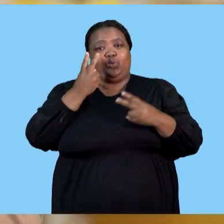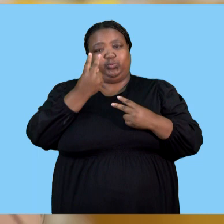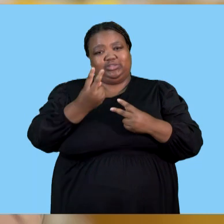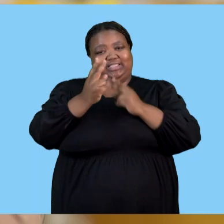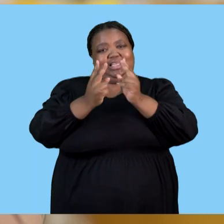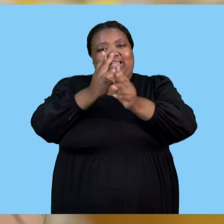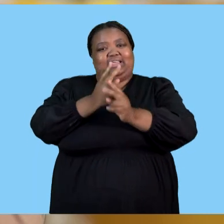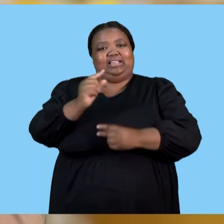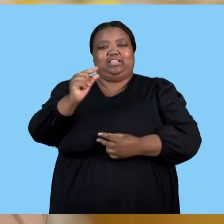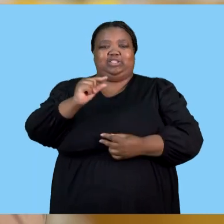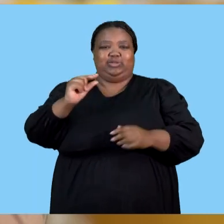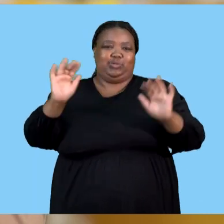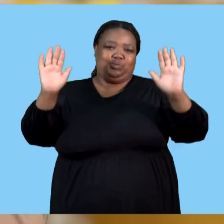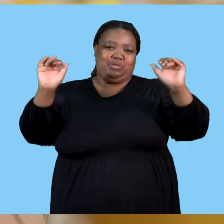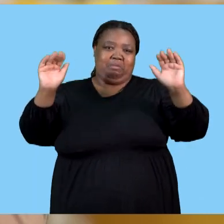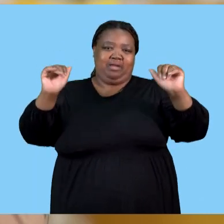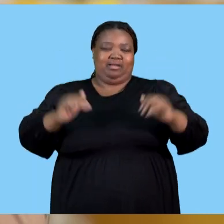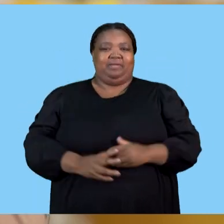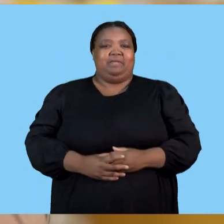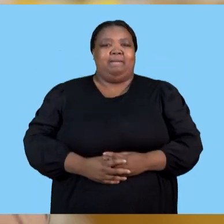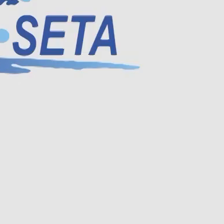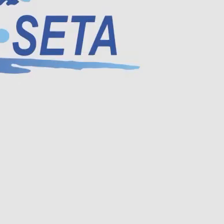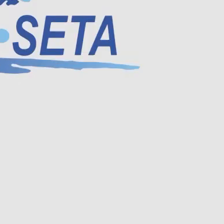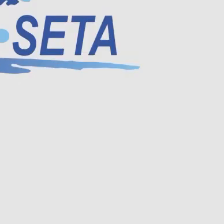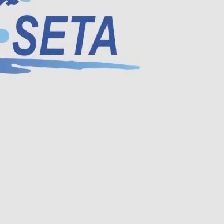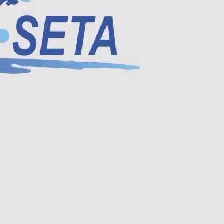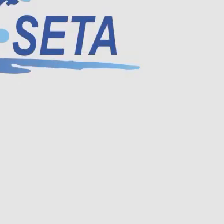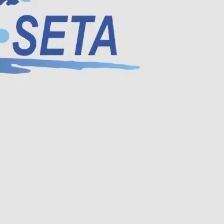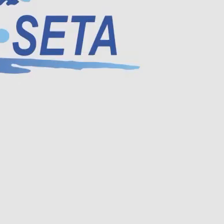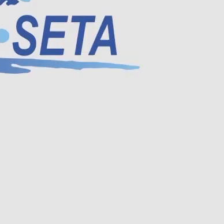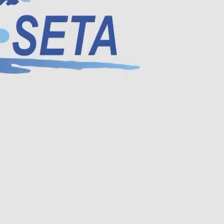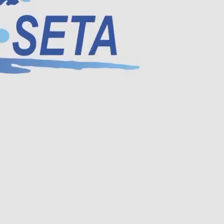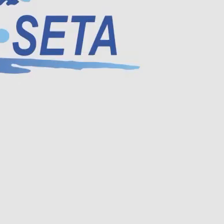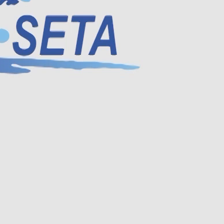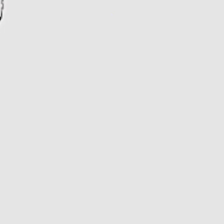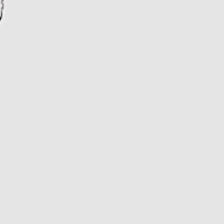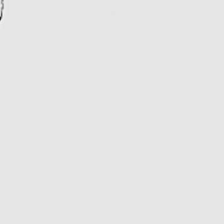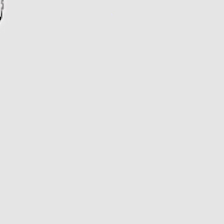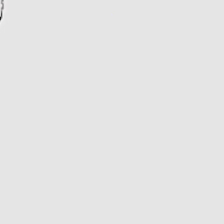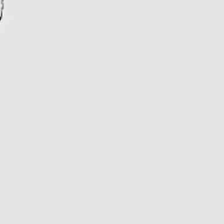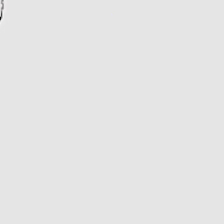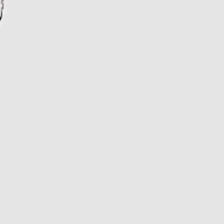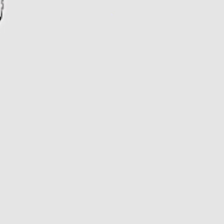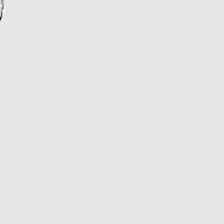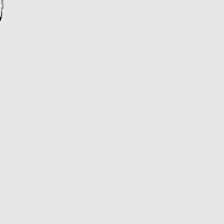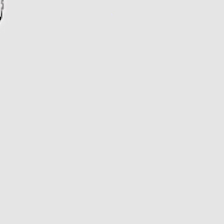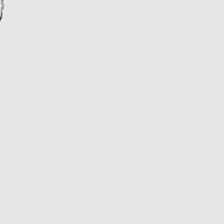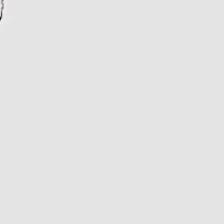see you again soon. It is goodbye.